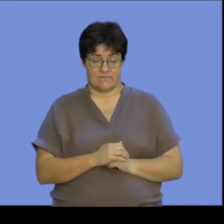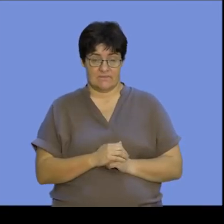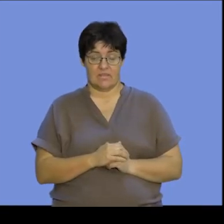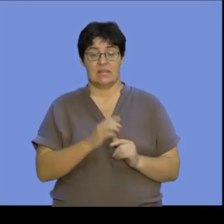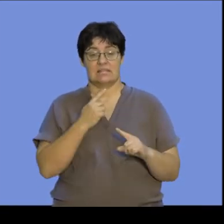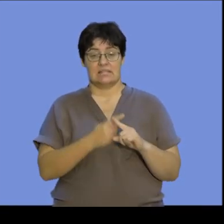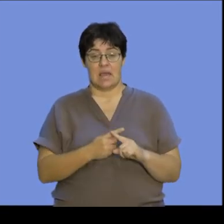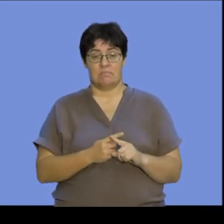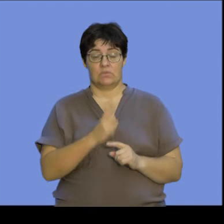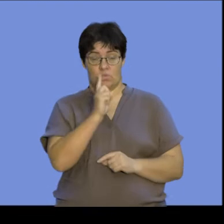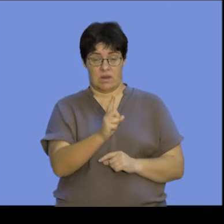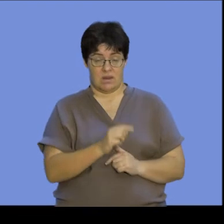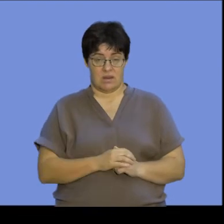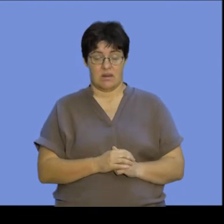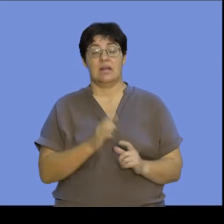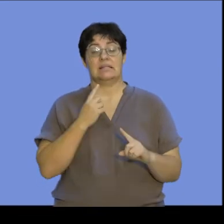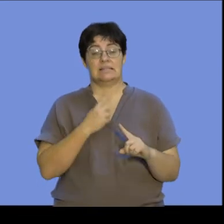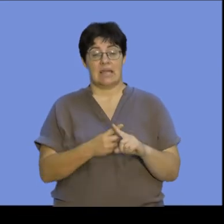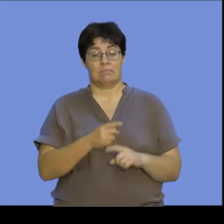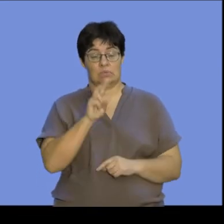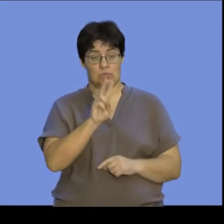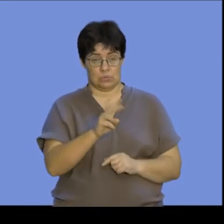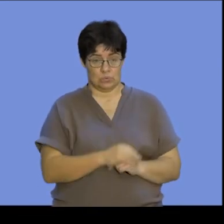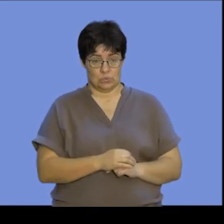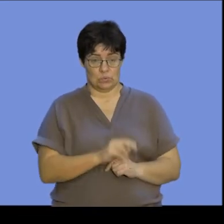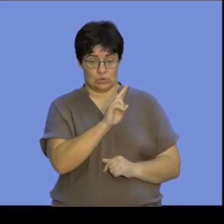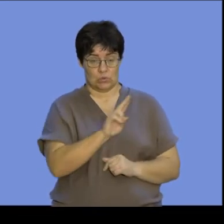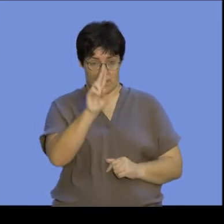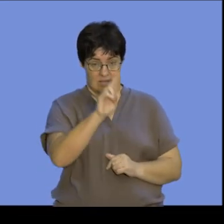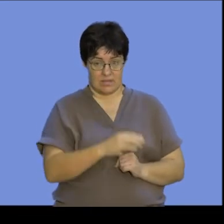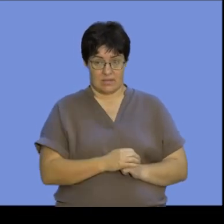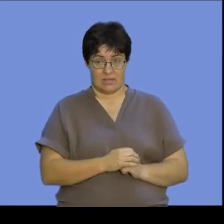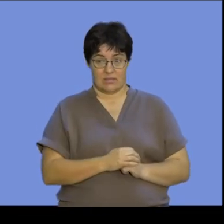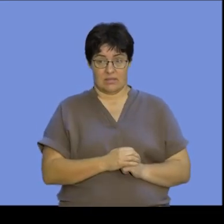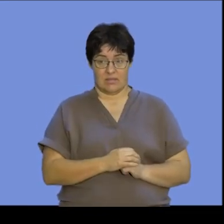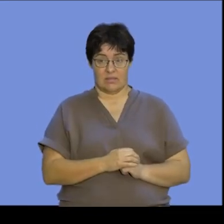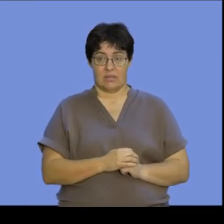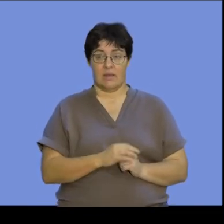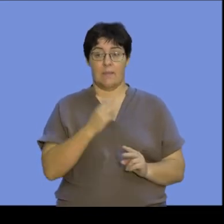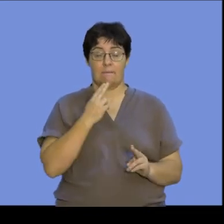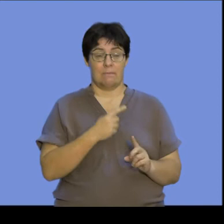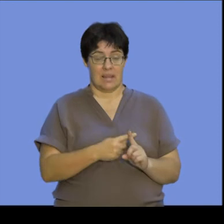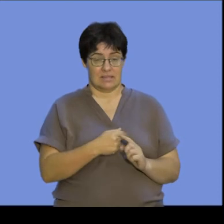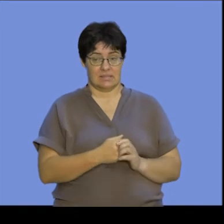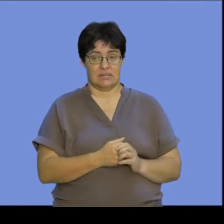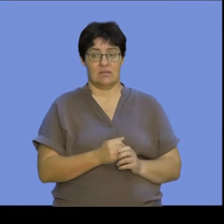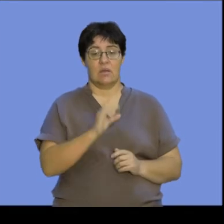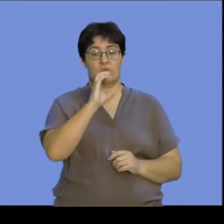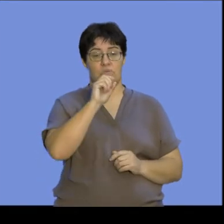times 1 times 2 squared plus